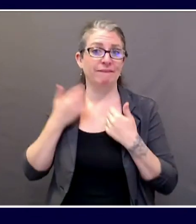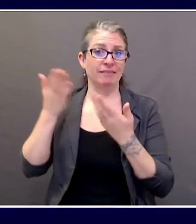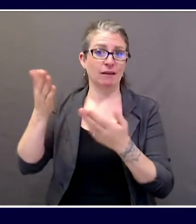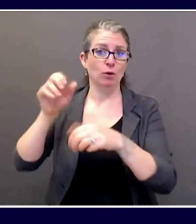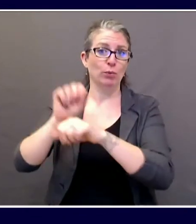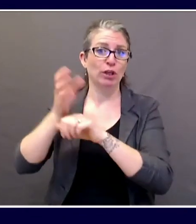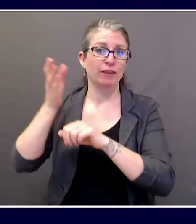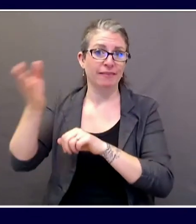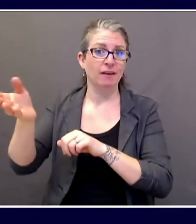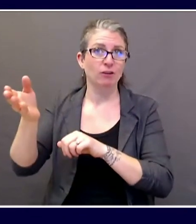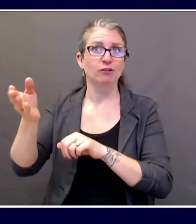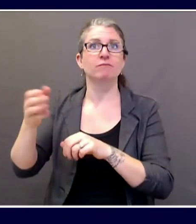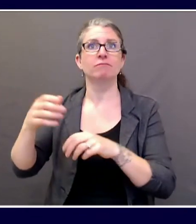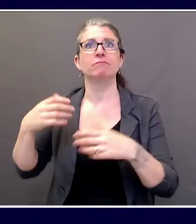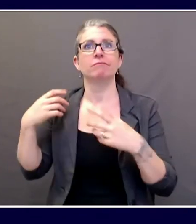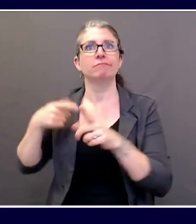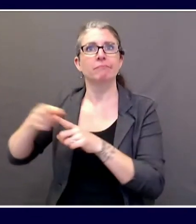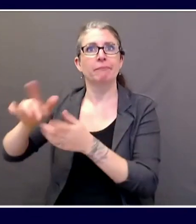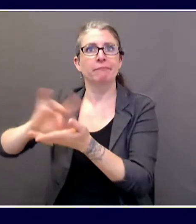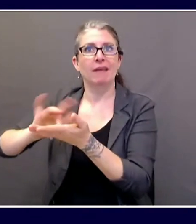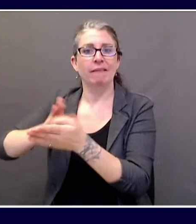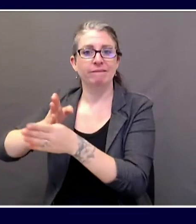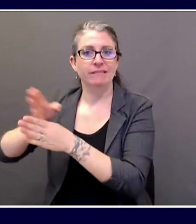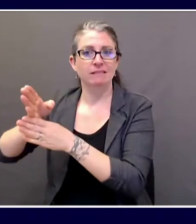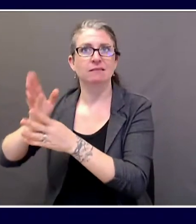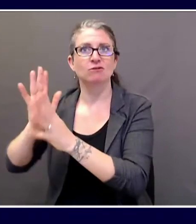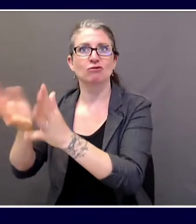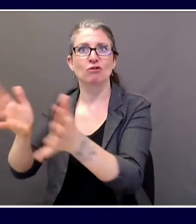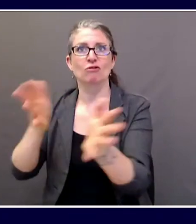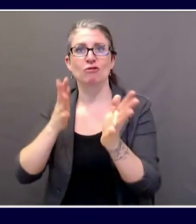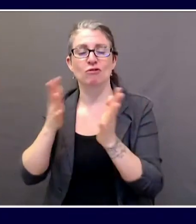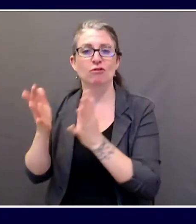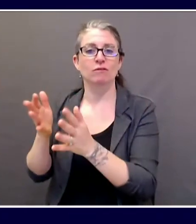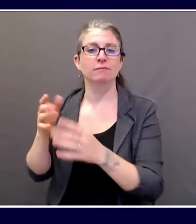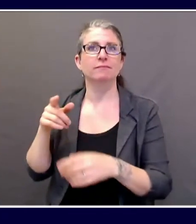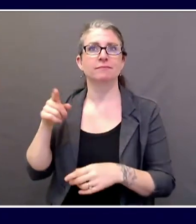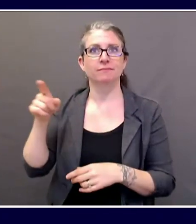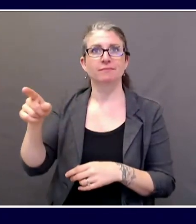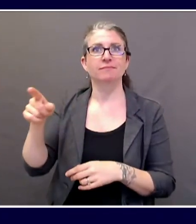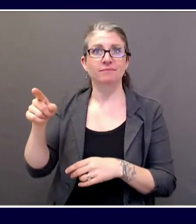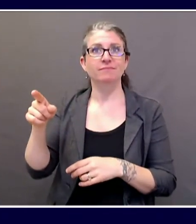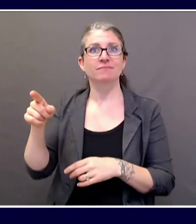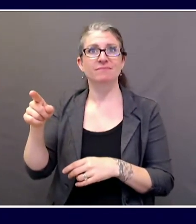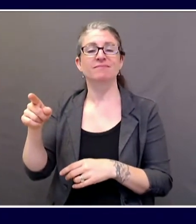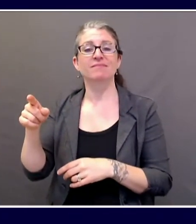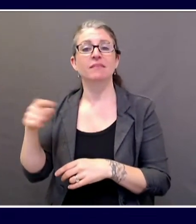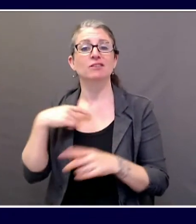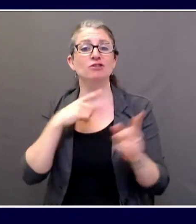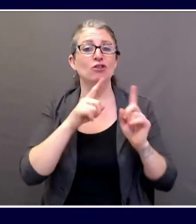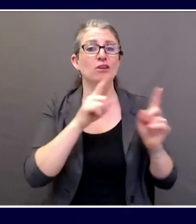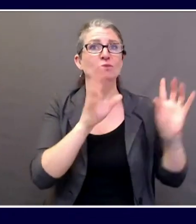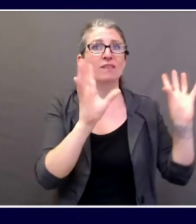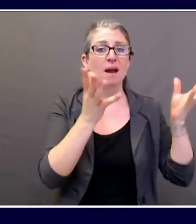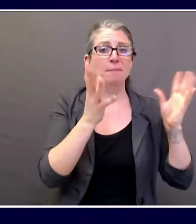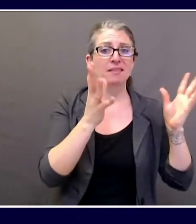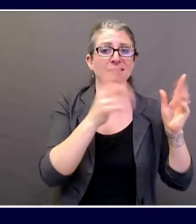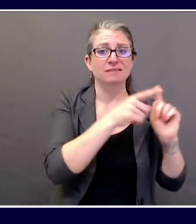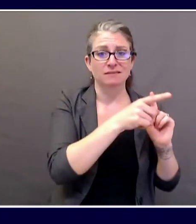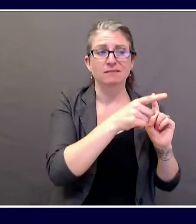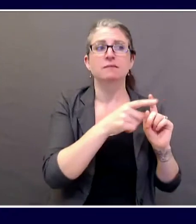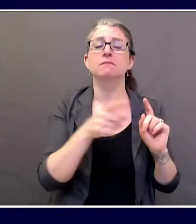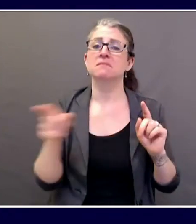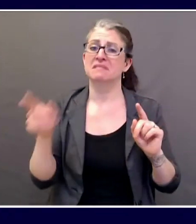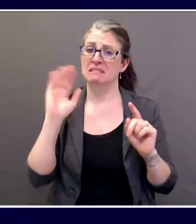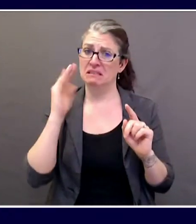to see if there's more that we can do. Your question's the right one, Chris. Still trying to sort that out, but that's where we are right now with